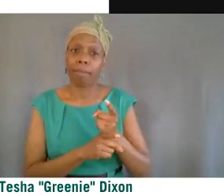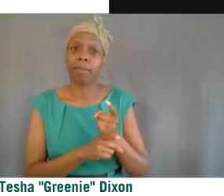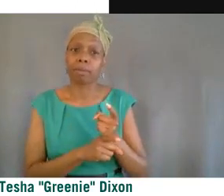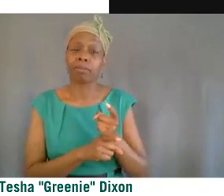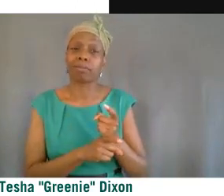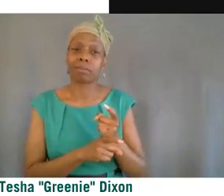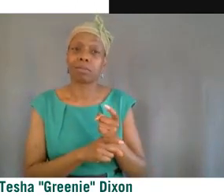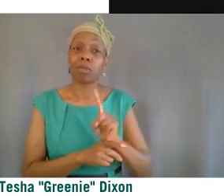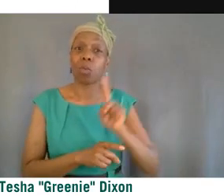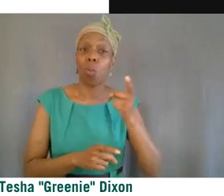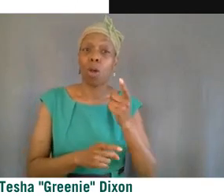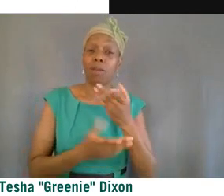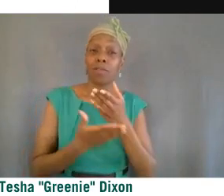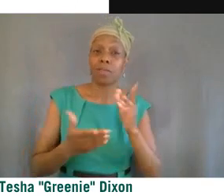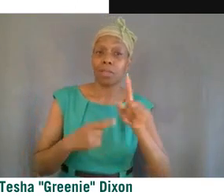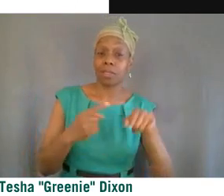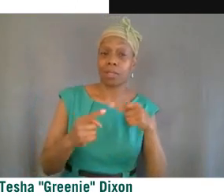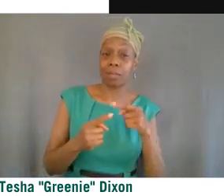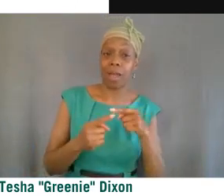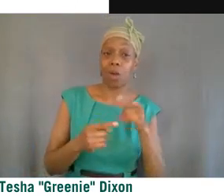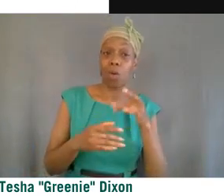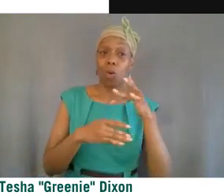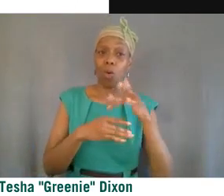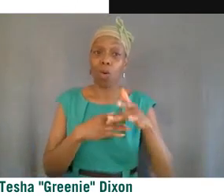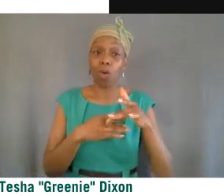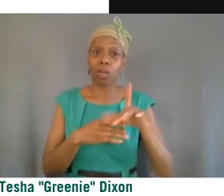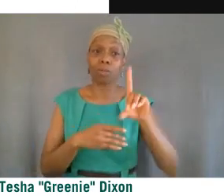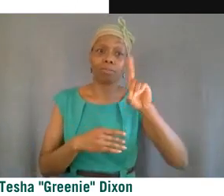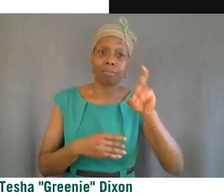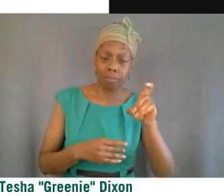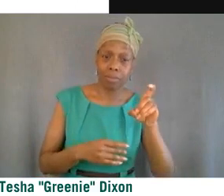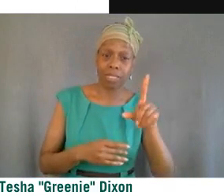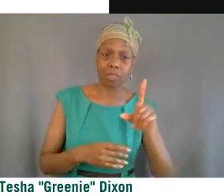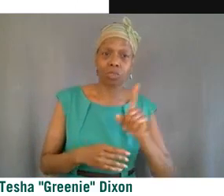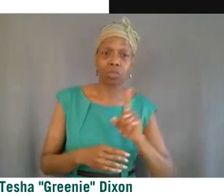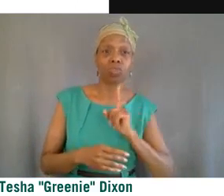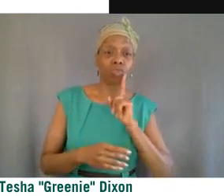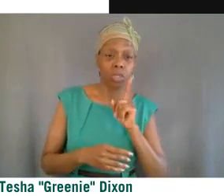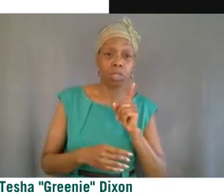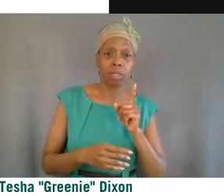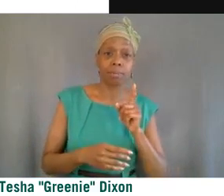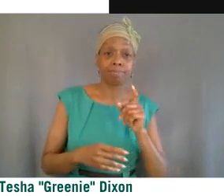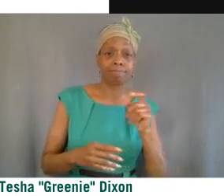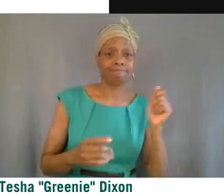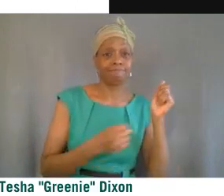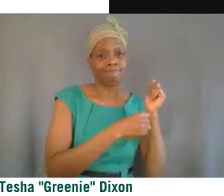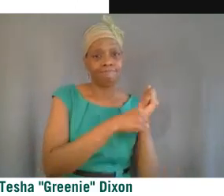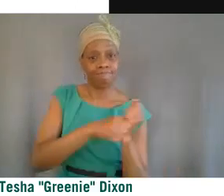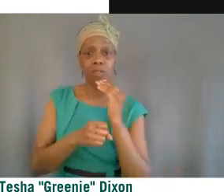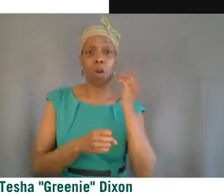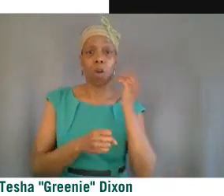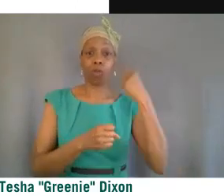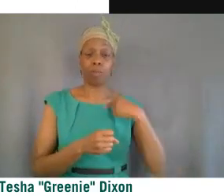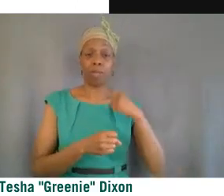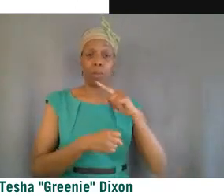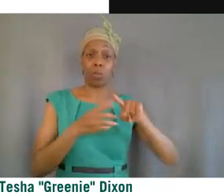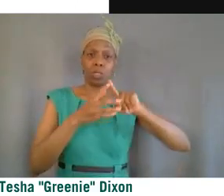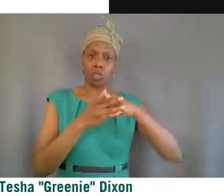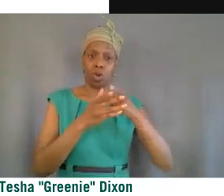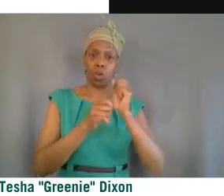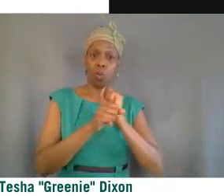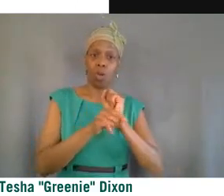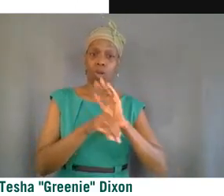One of the things about early diagnosis, and this really came home for me when we started working on this, is